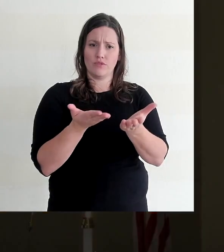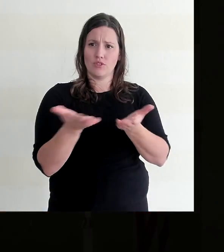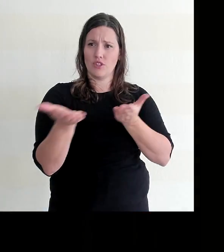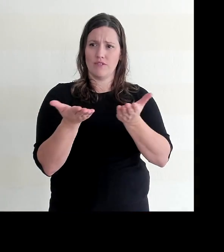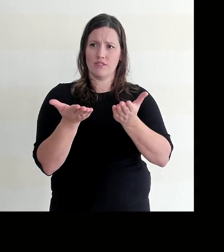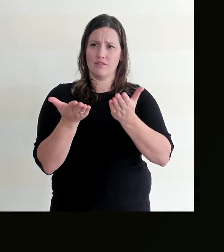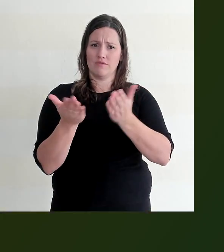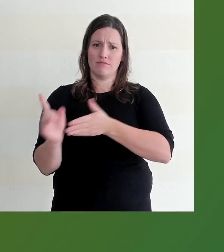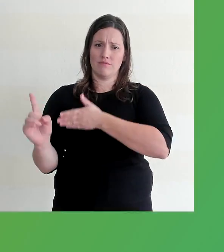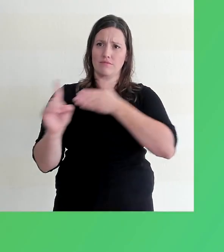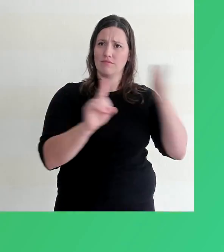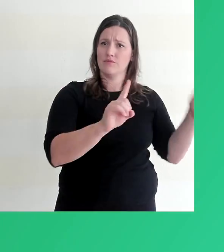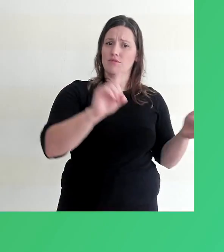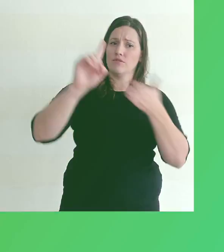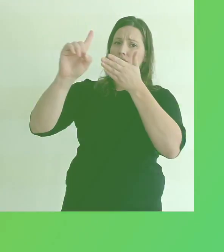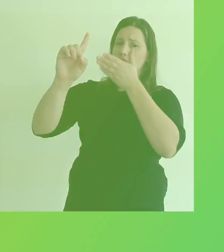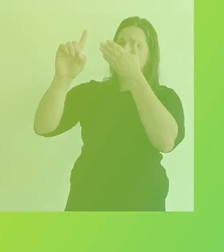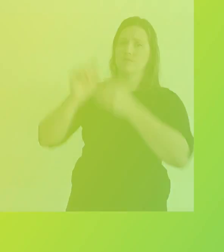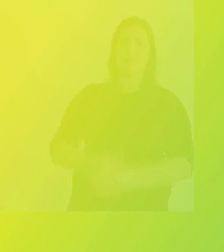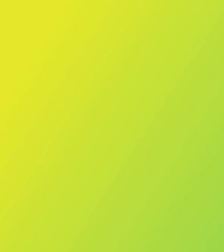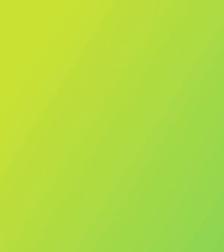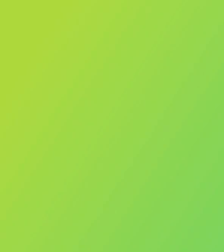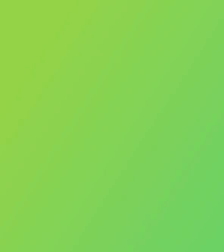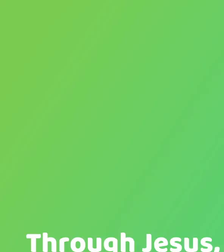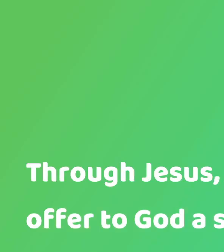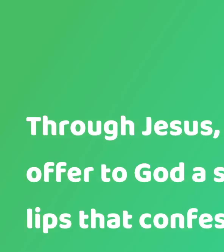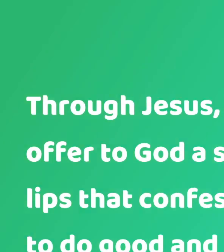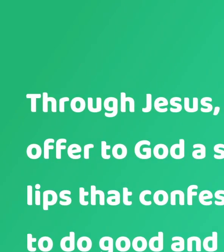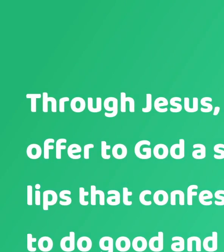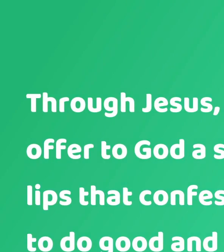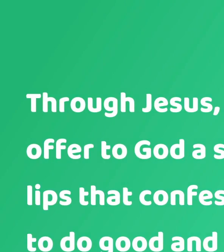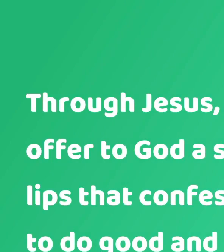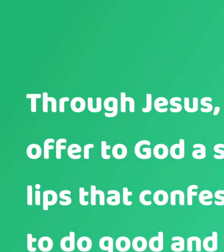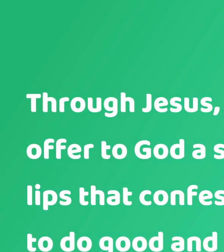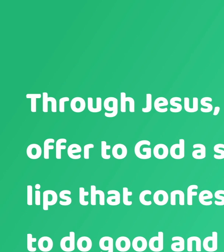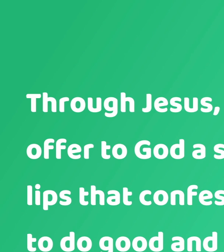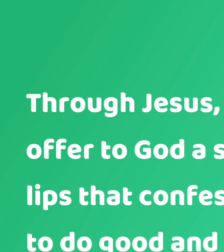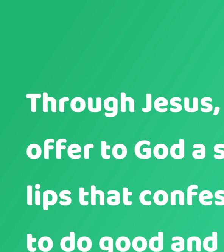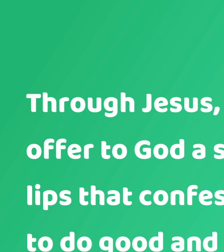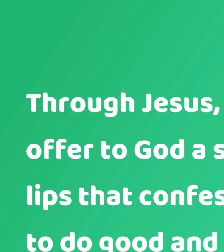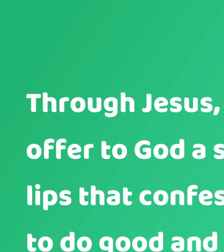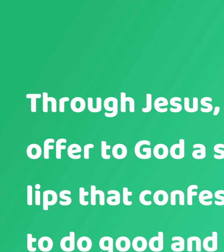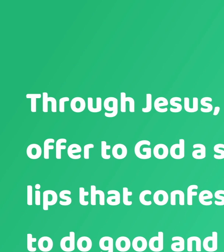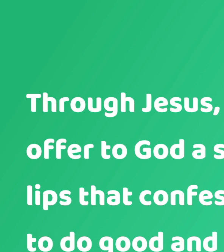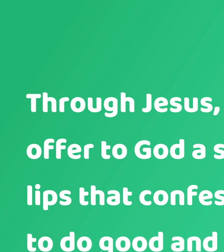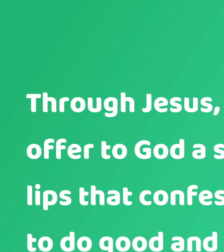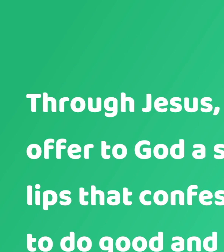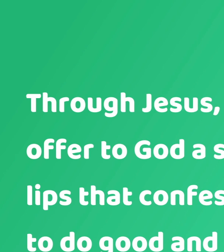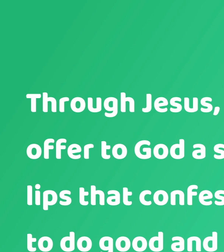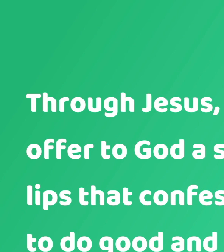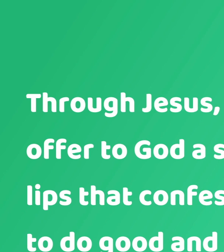Take another look at Hebrews 13. This time, look at verses 15 and 16.